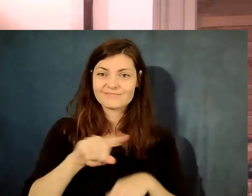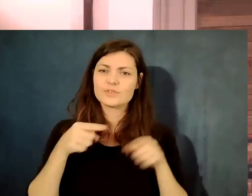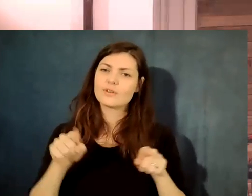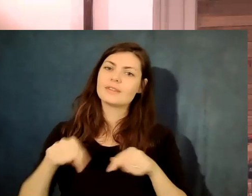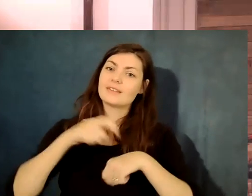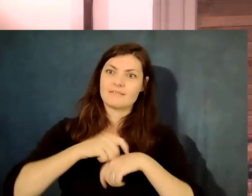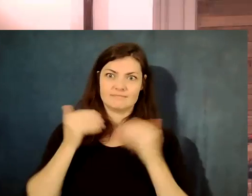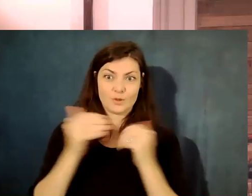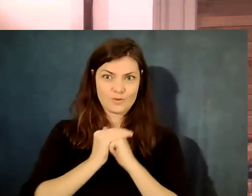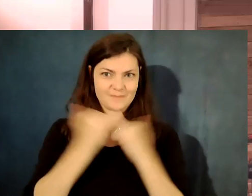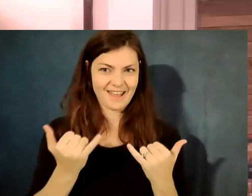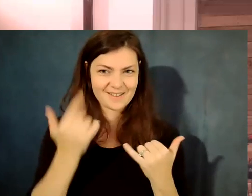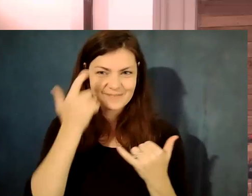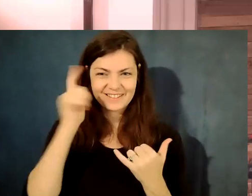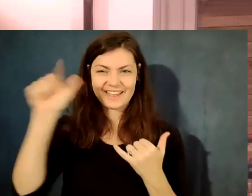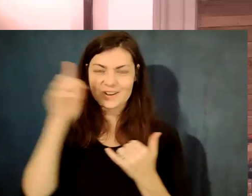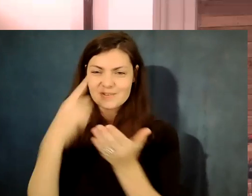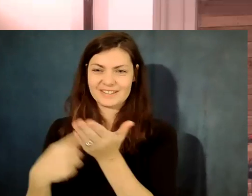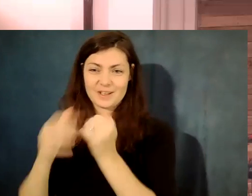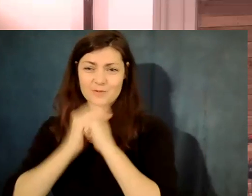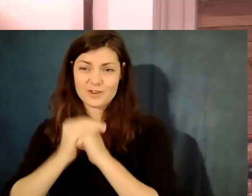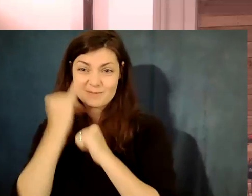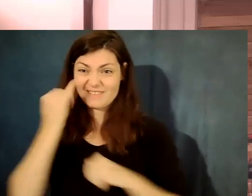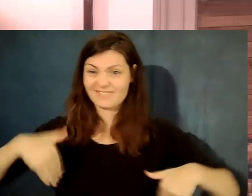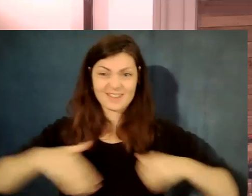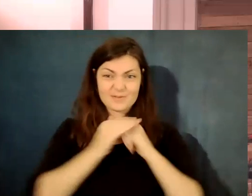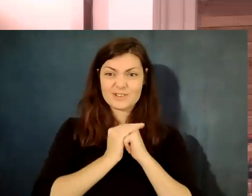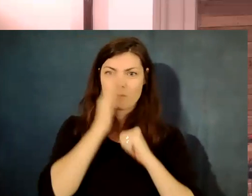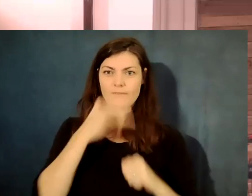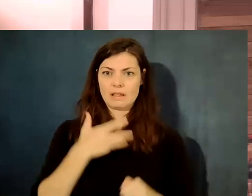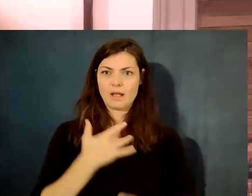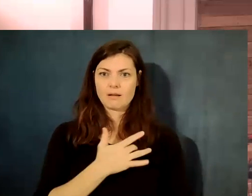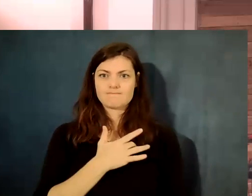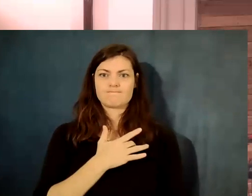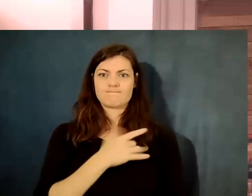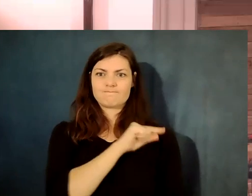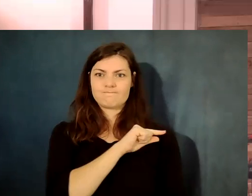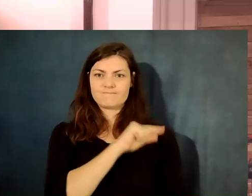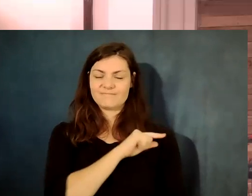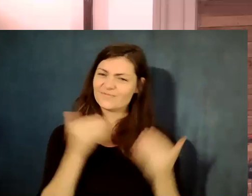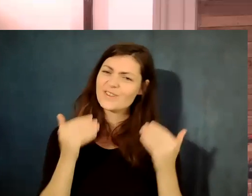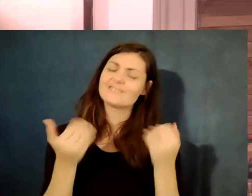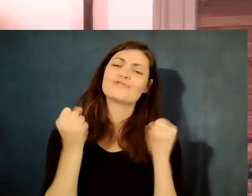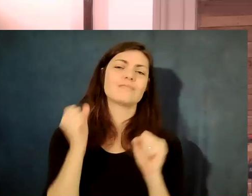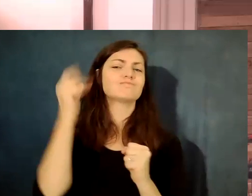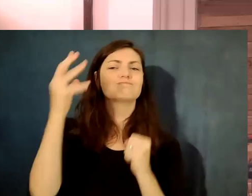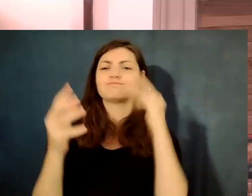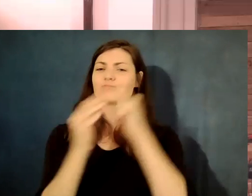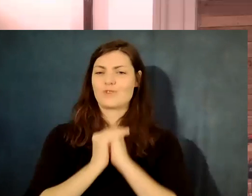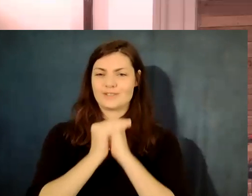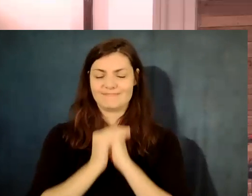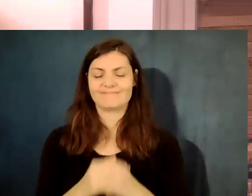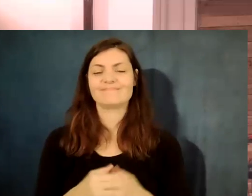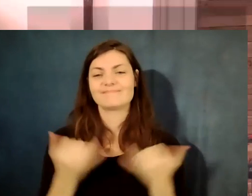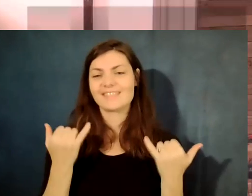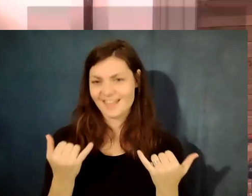worship. I'm encouraging you. We are going to enter into the presence of the Lord. So let's pray and